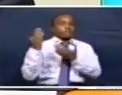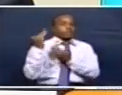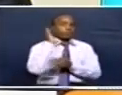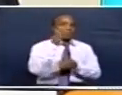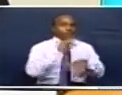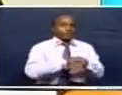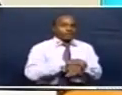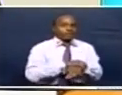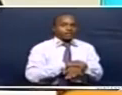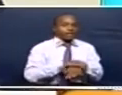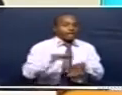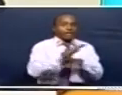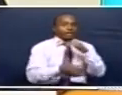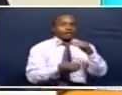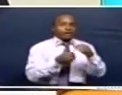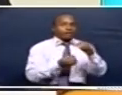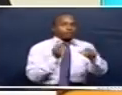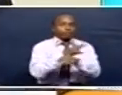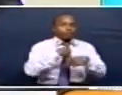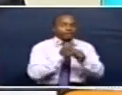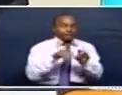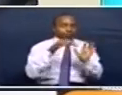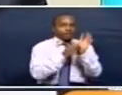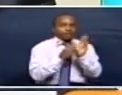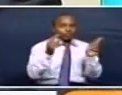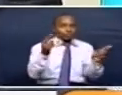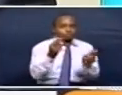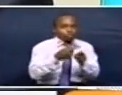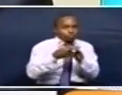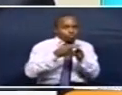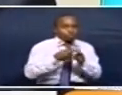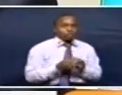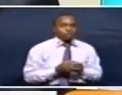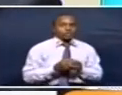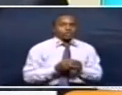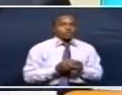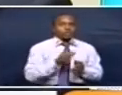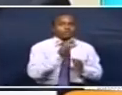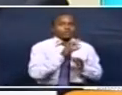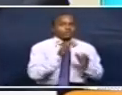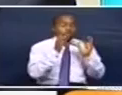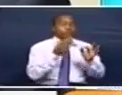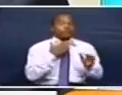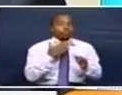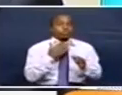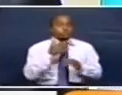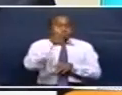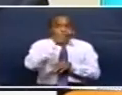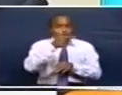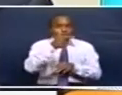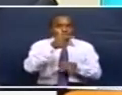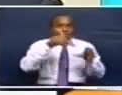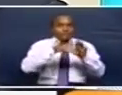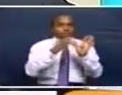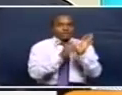a Hollywood film made in Machakos very soon. We have waived fees. If you want to film in Machakos, you don't pay any